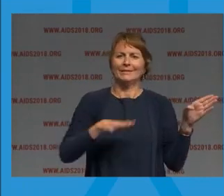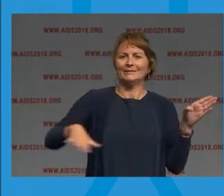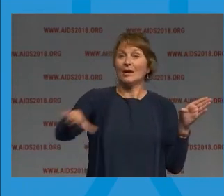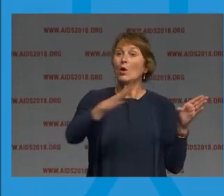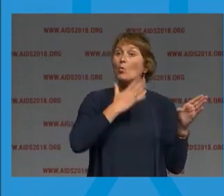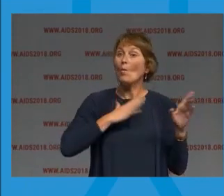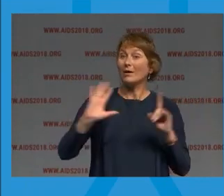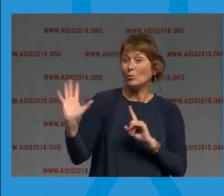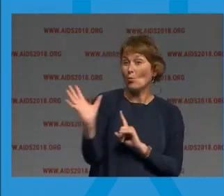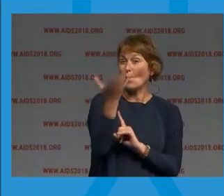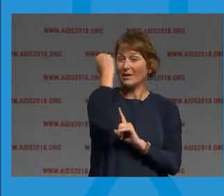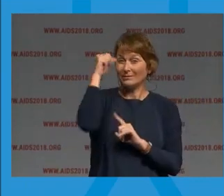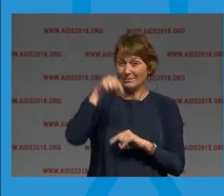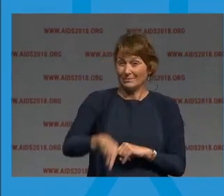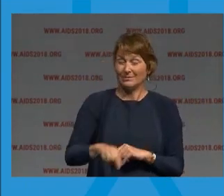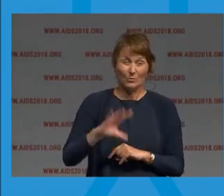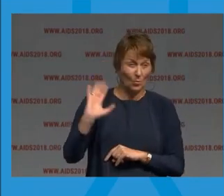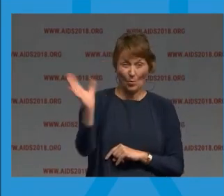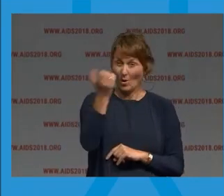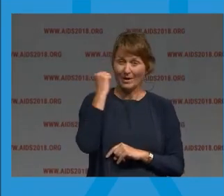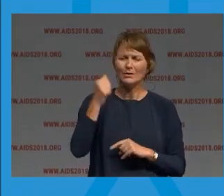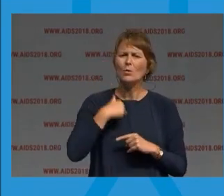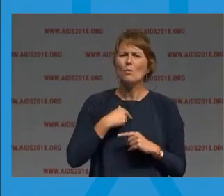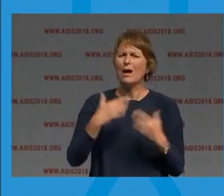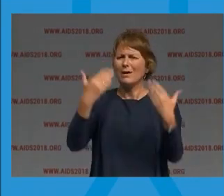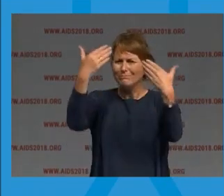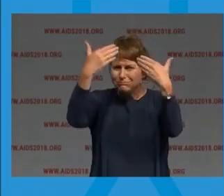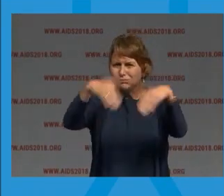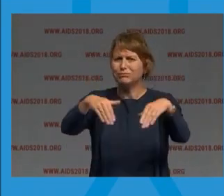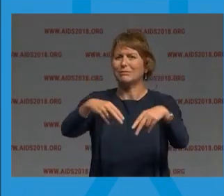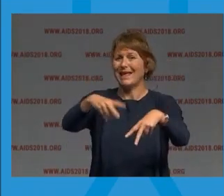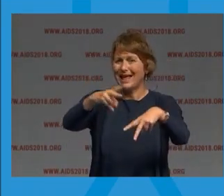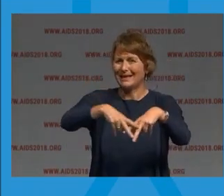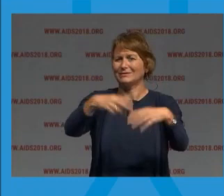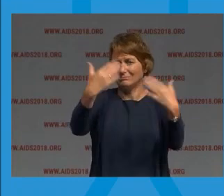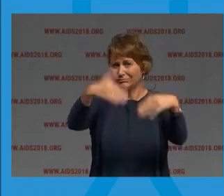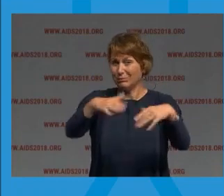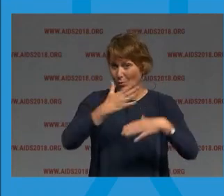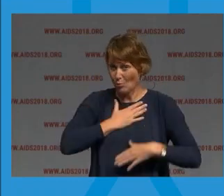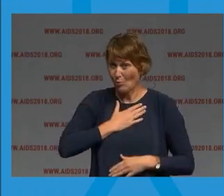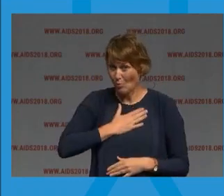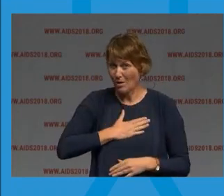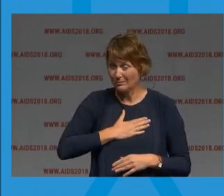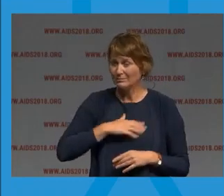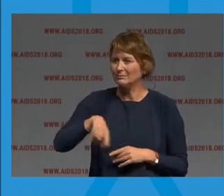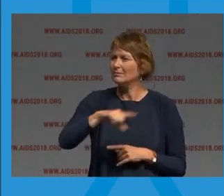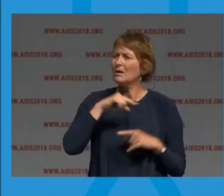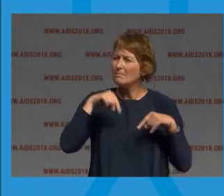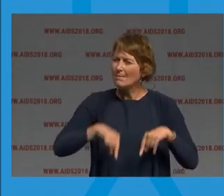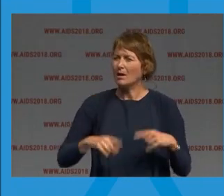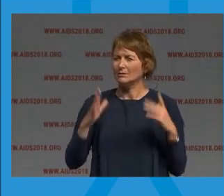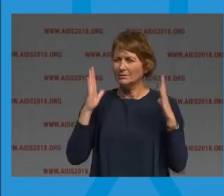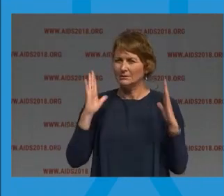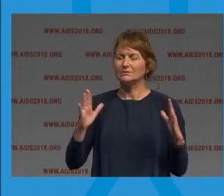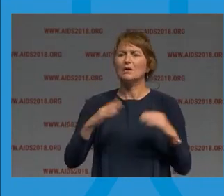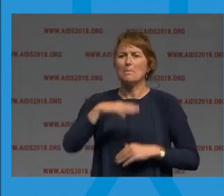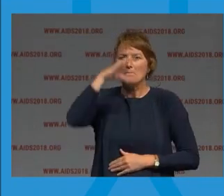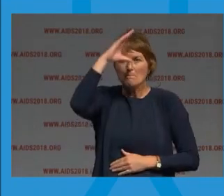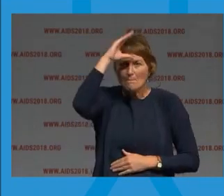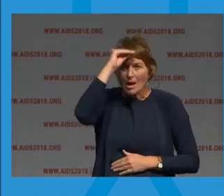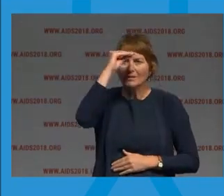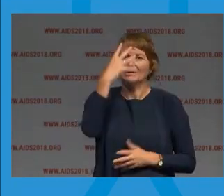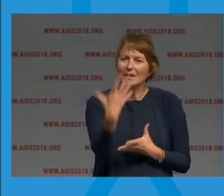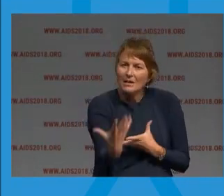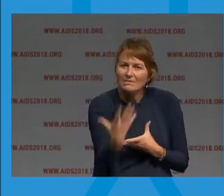fight, if we want to end AIDS once and for all, we must make men